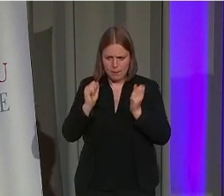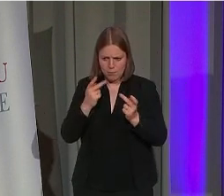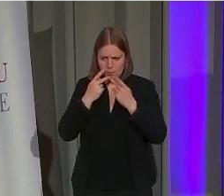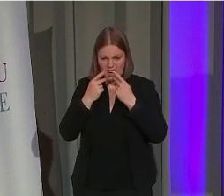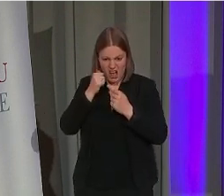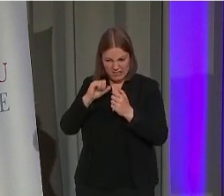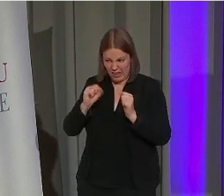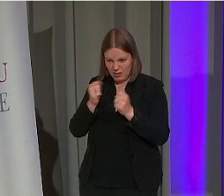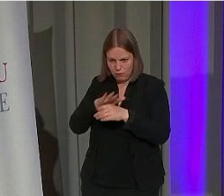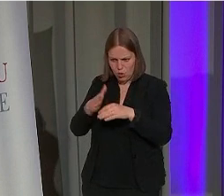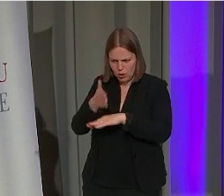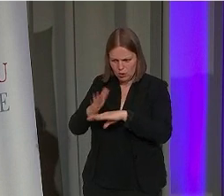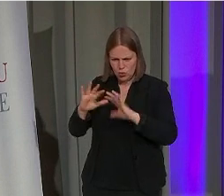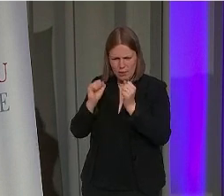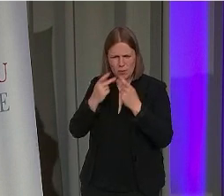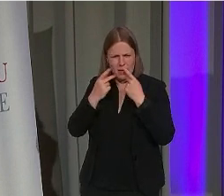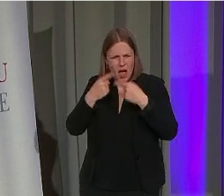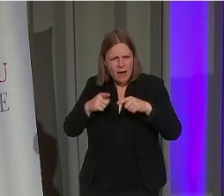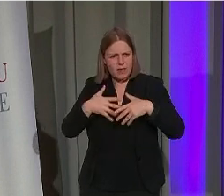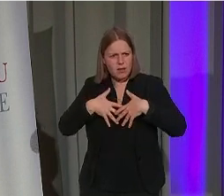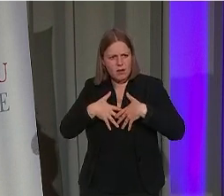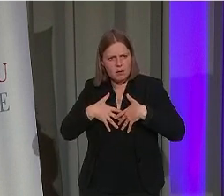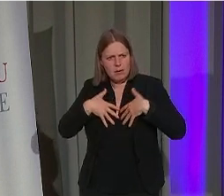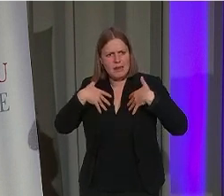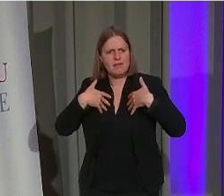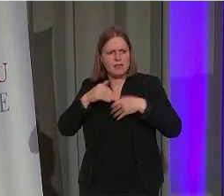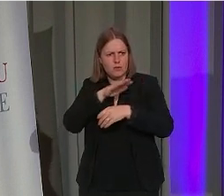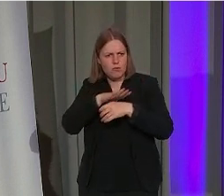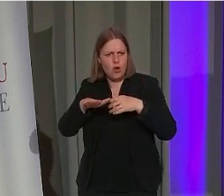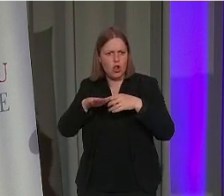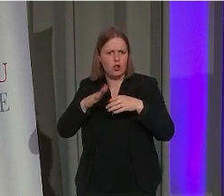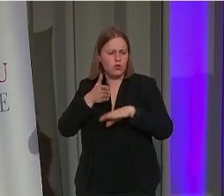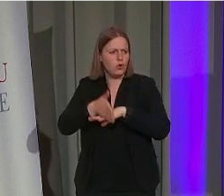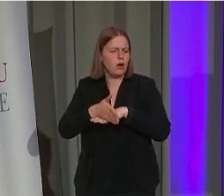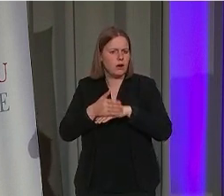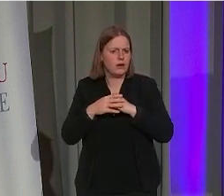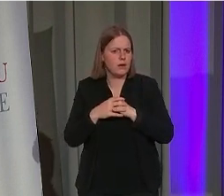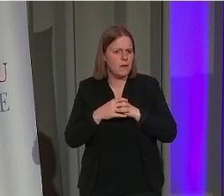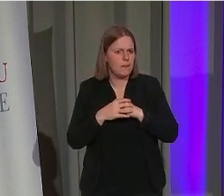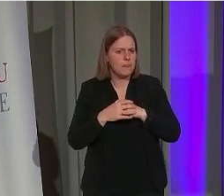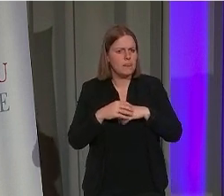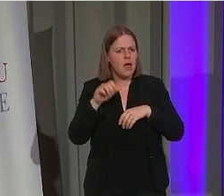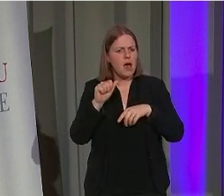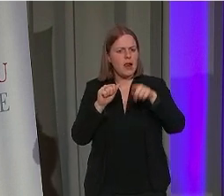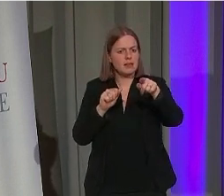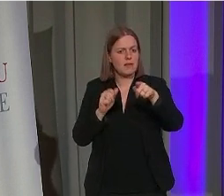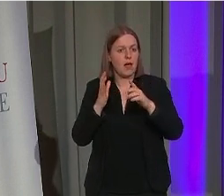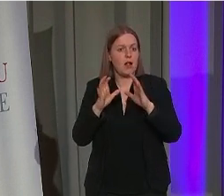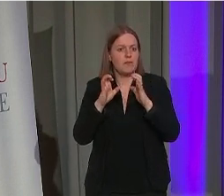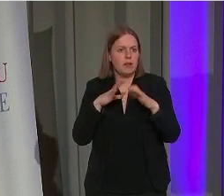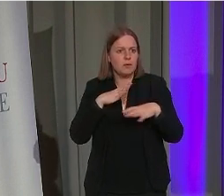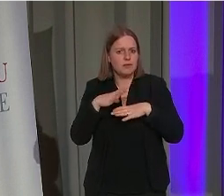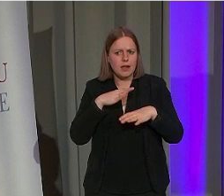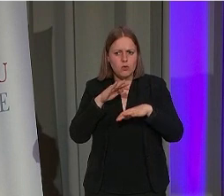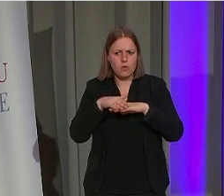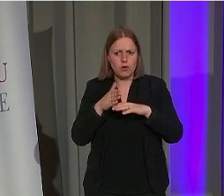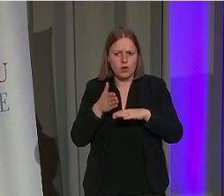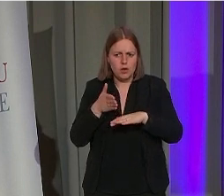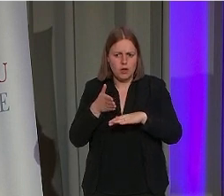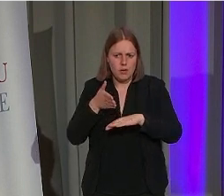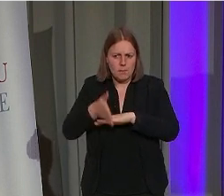alternative ways of experiencing them. Gruuthuuse is an example of that. Alexandra has shown us a lot